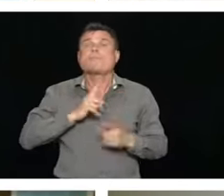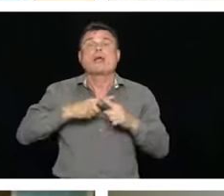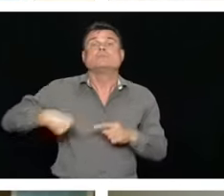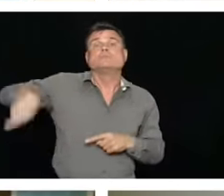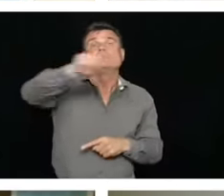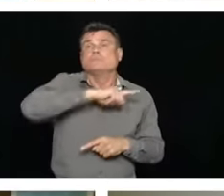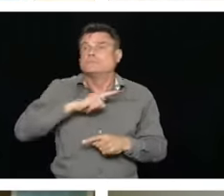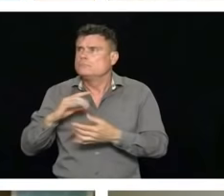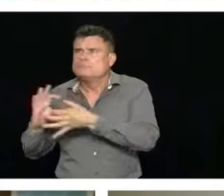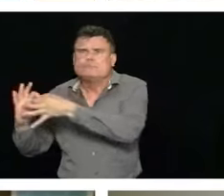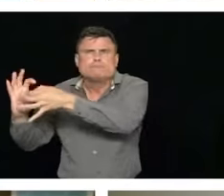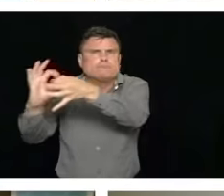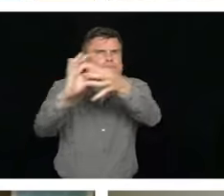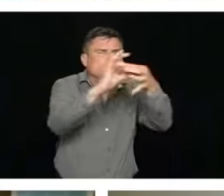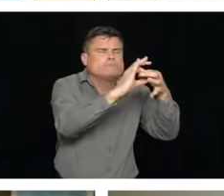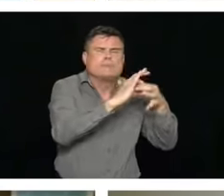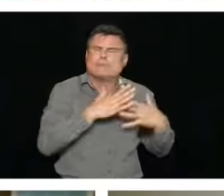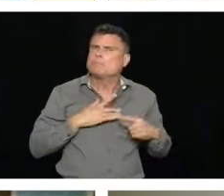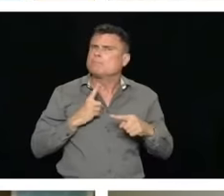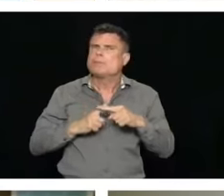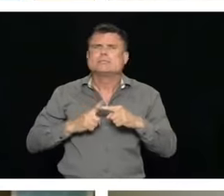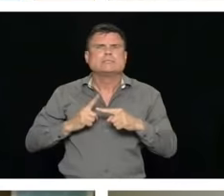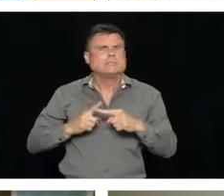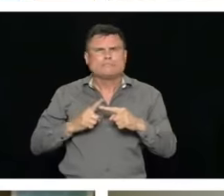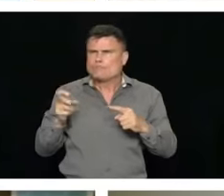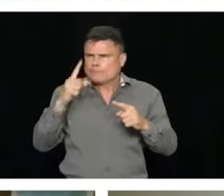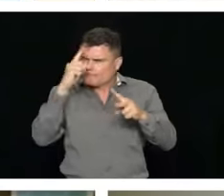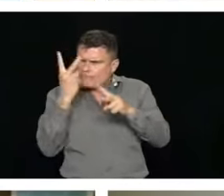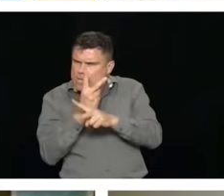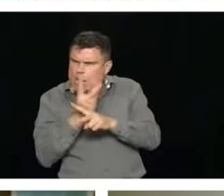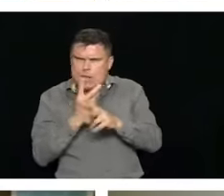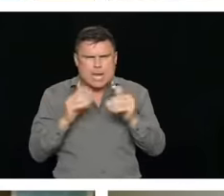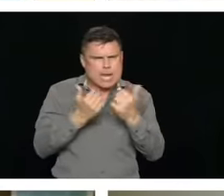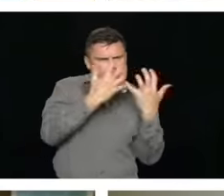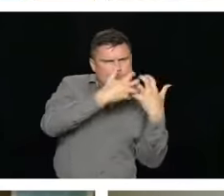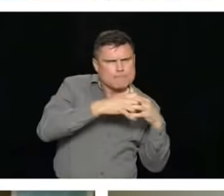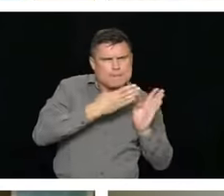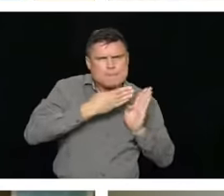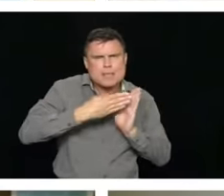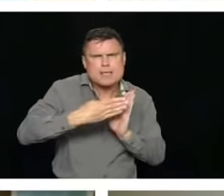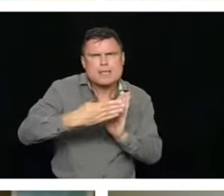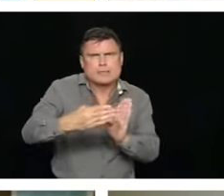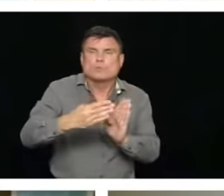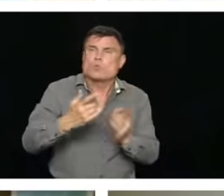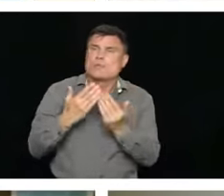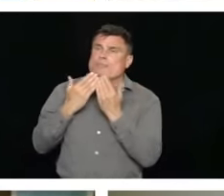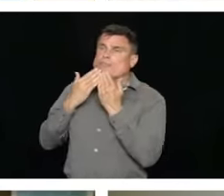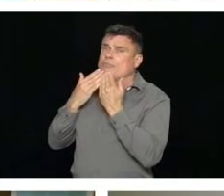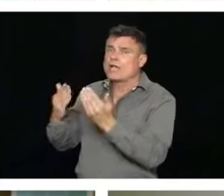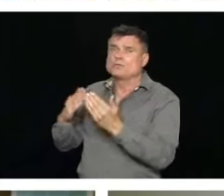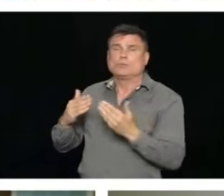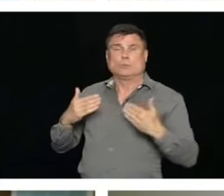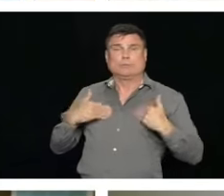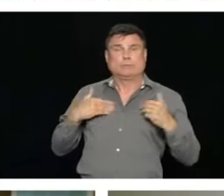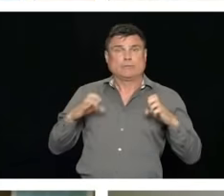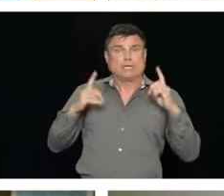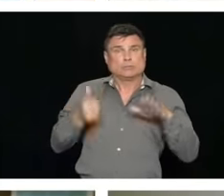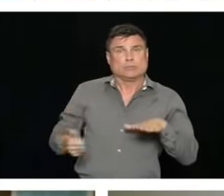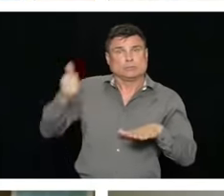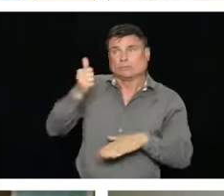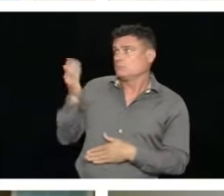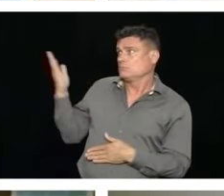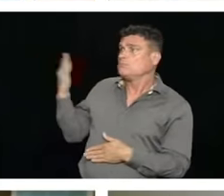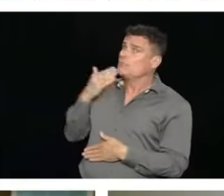that. Throughout this entire process, students have always remained right at the center of every decision. And